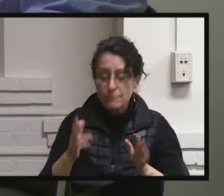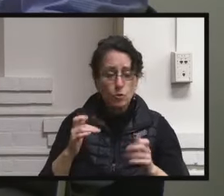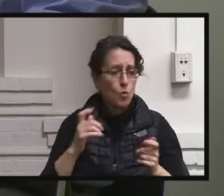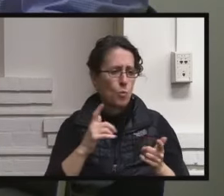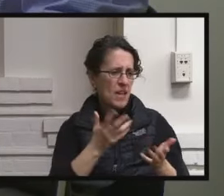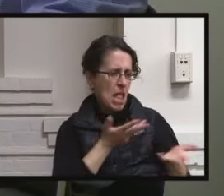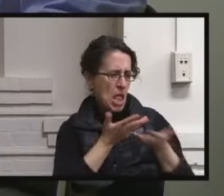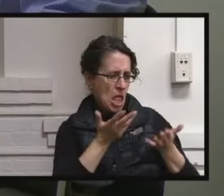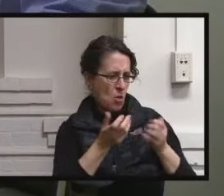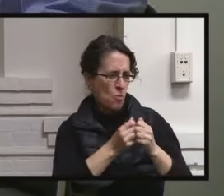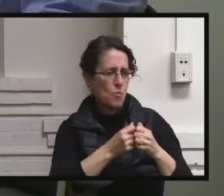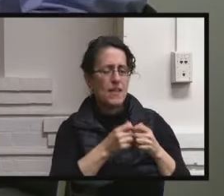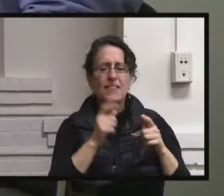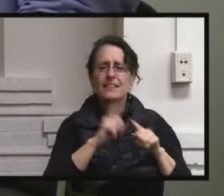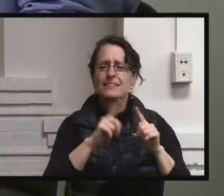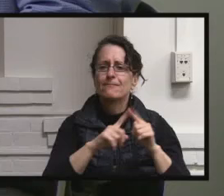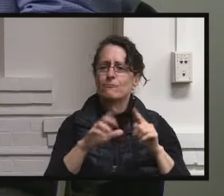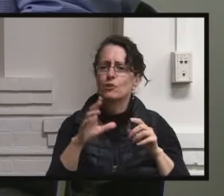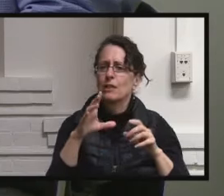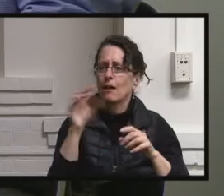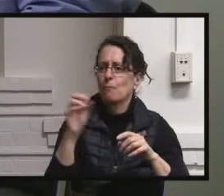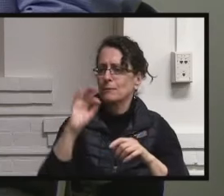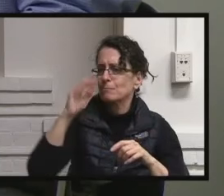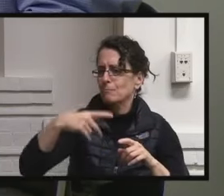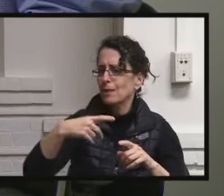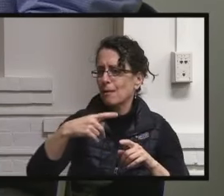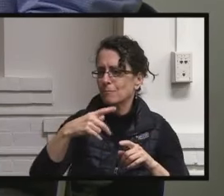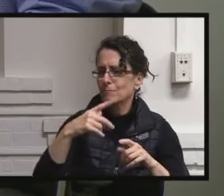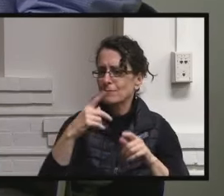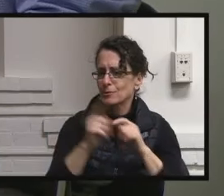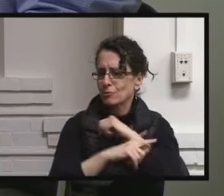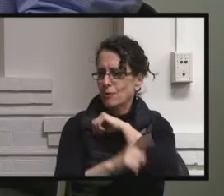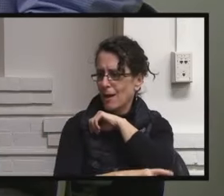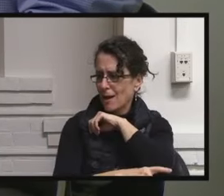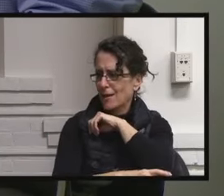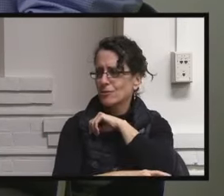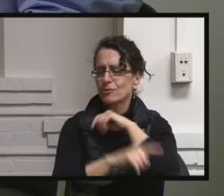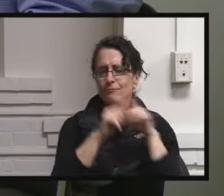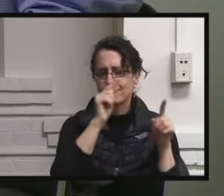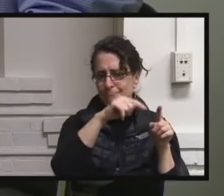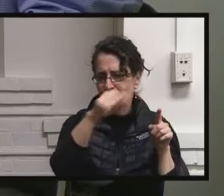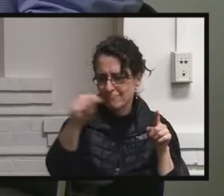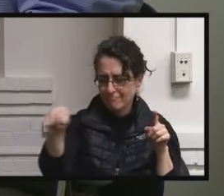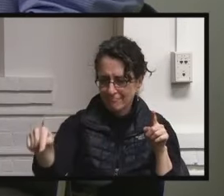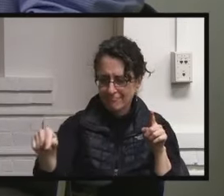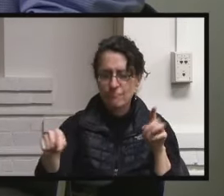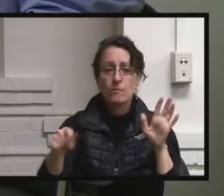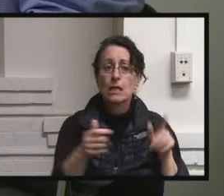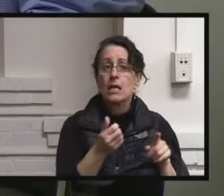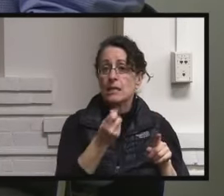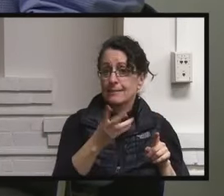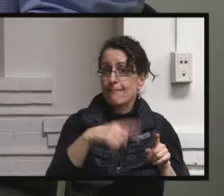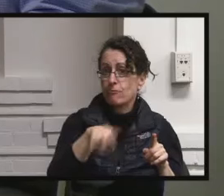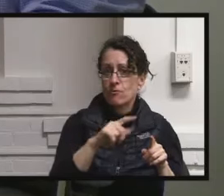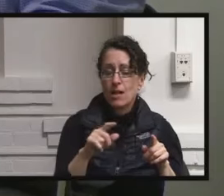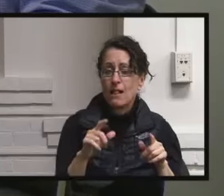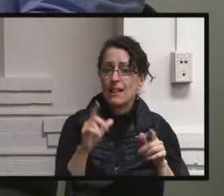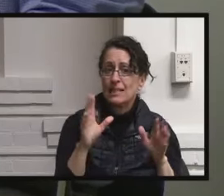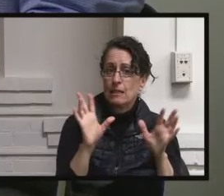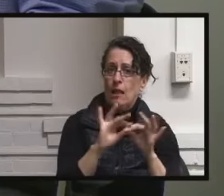that operate in the area, and found several which indicated that their commercial clientele are